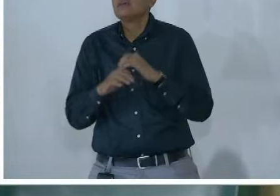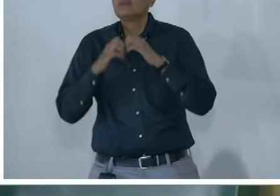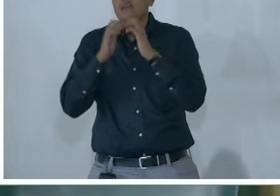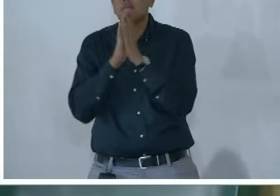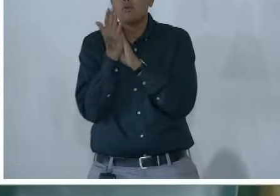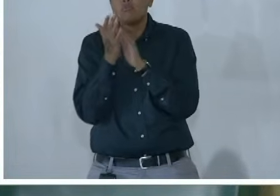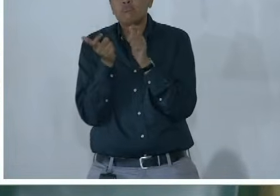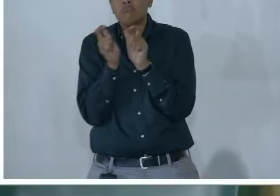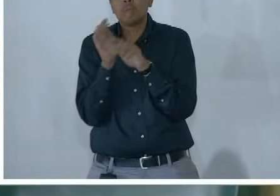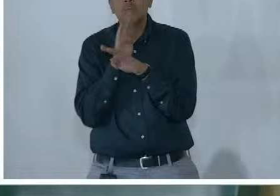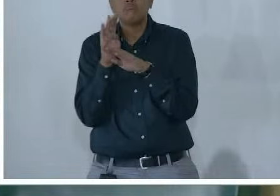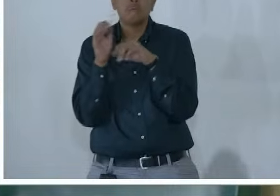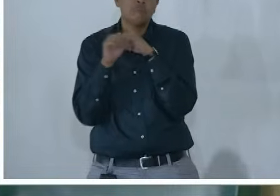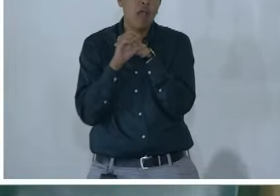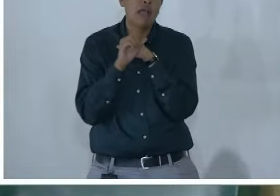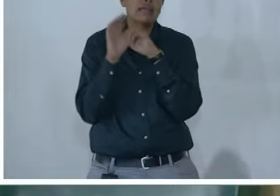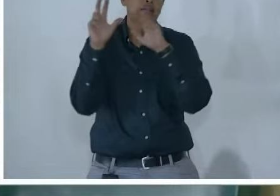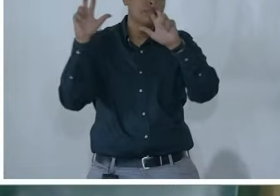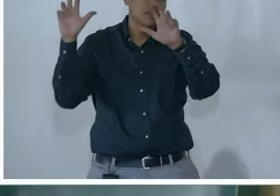micro market.